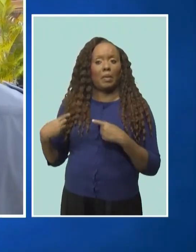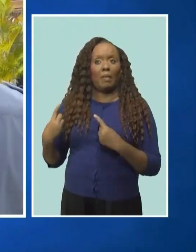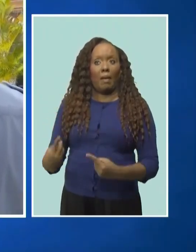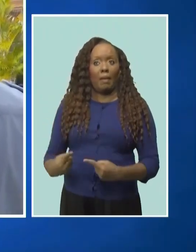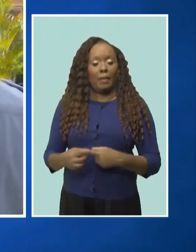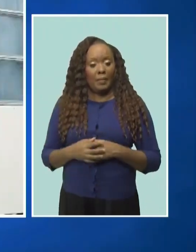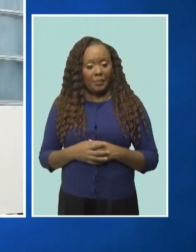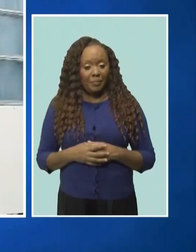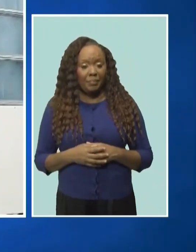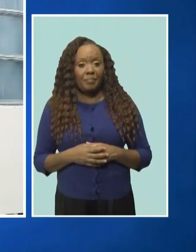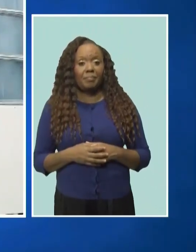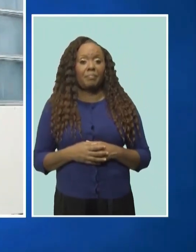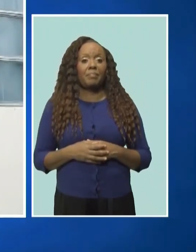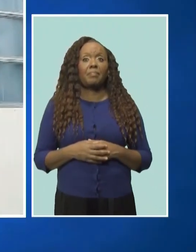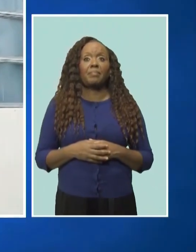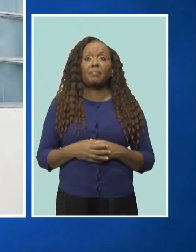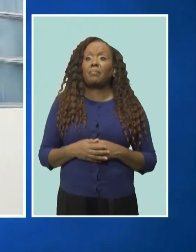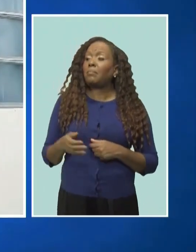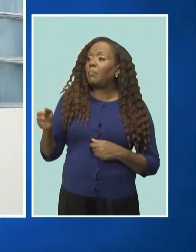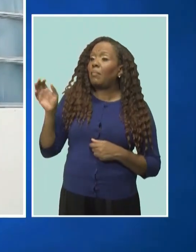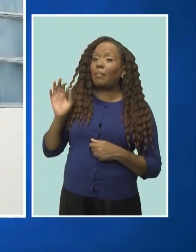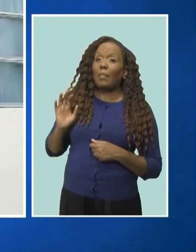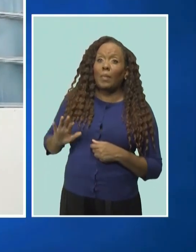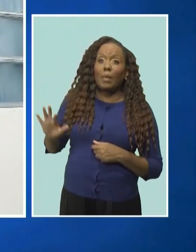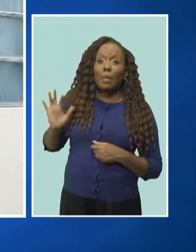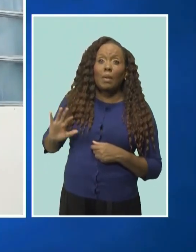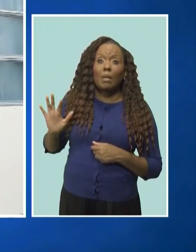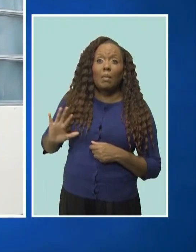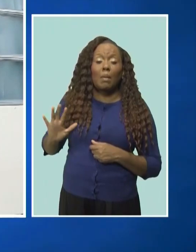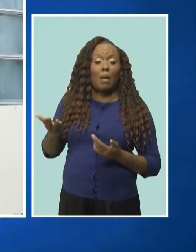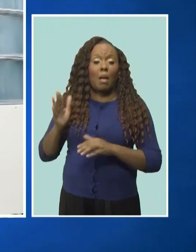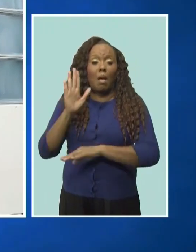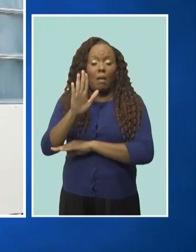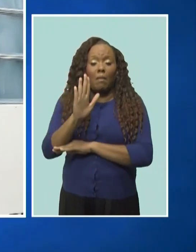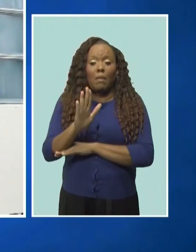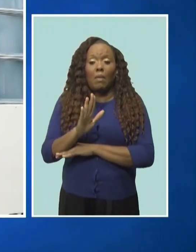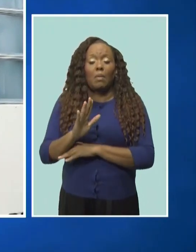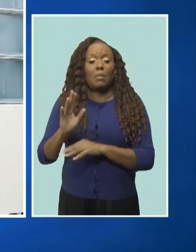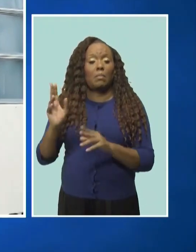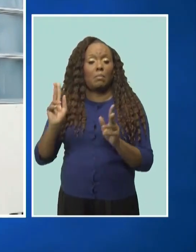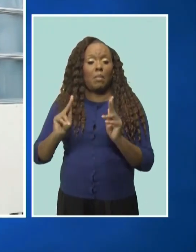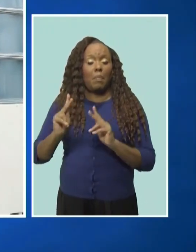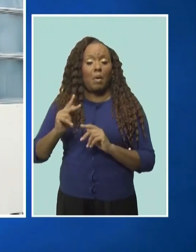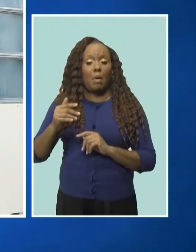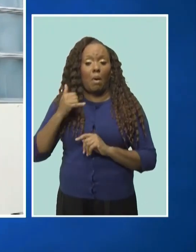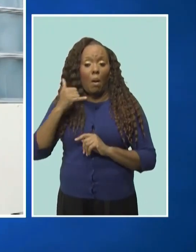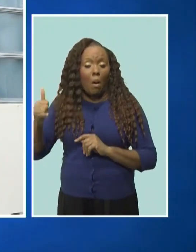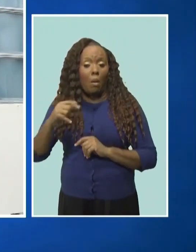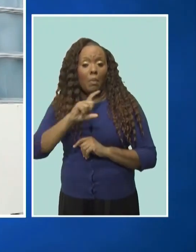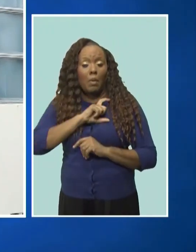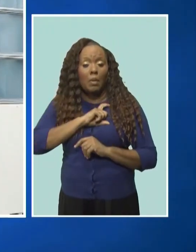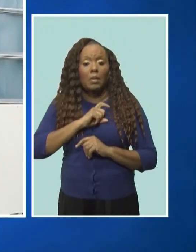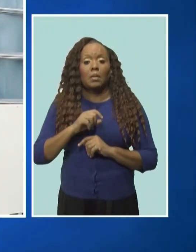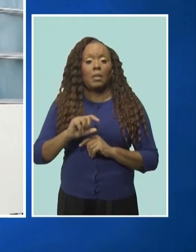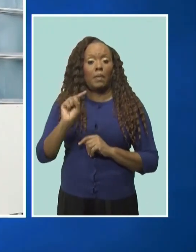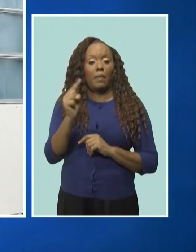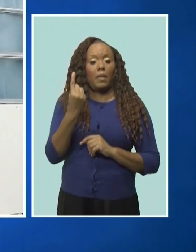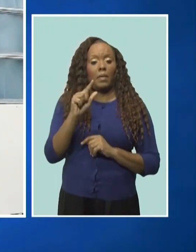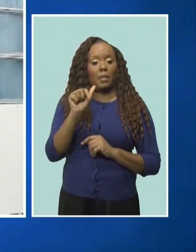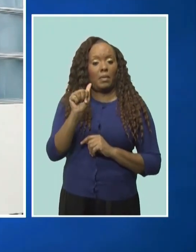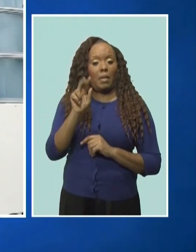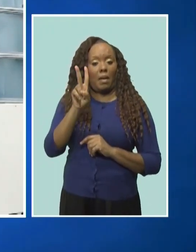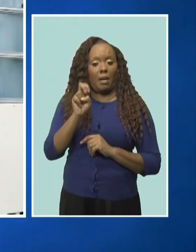so far. About 13:30 hours, we received a report of a shooting incident at First Avenue, Fords Road,